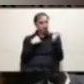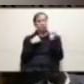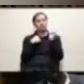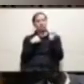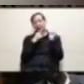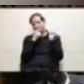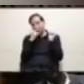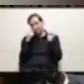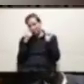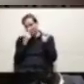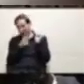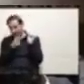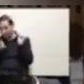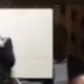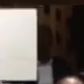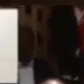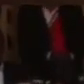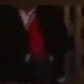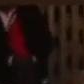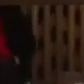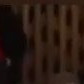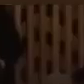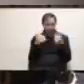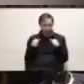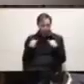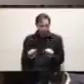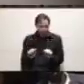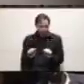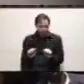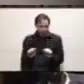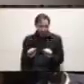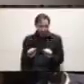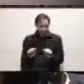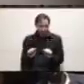again? Thanks, Chair.